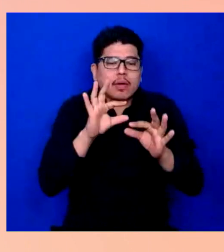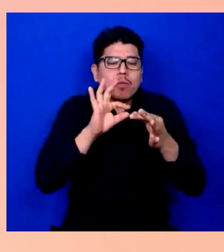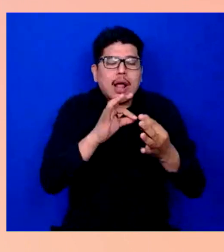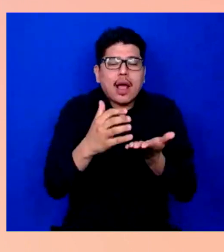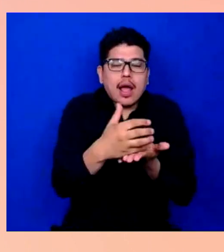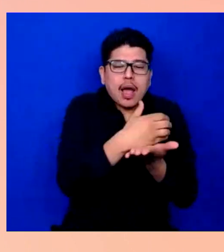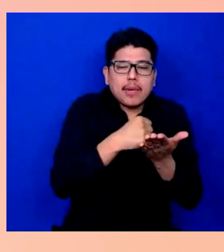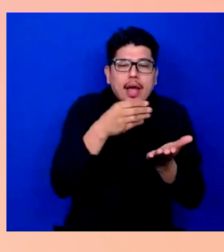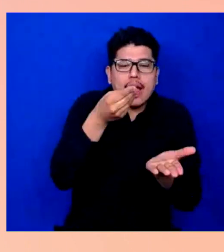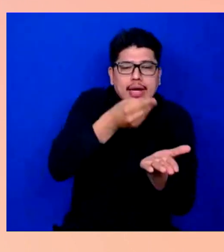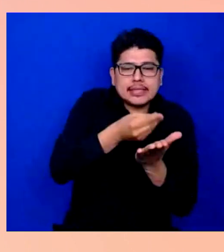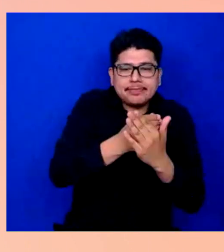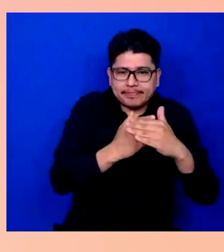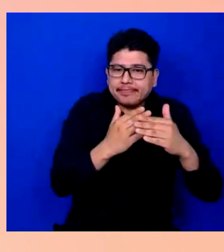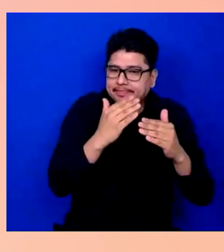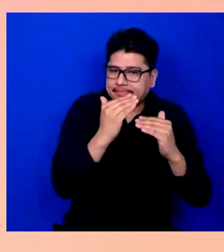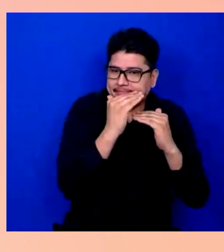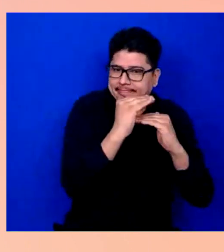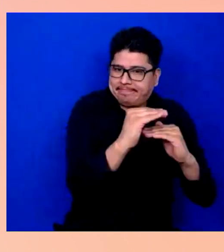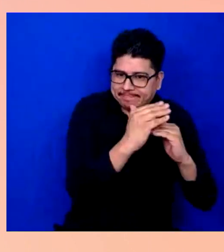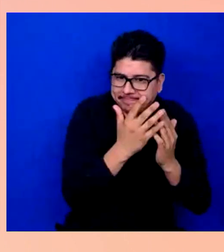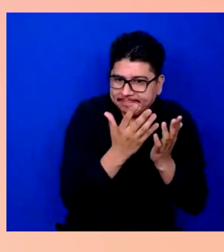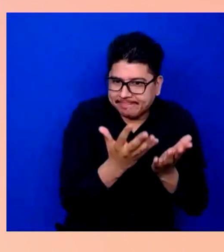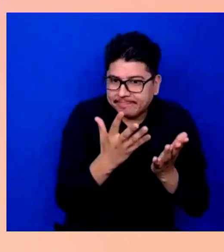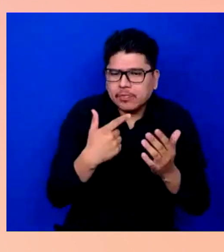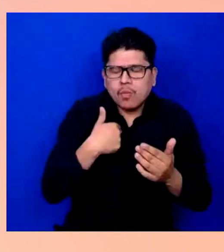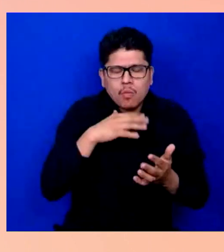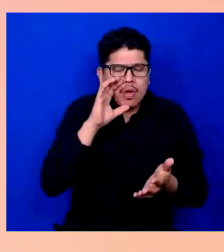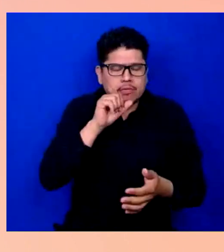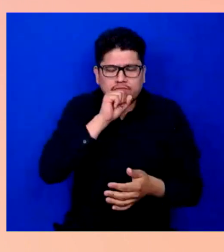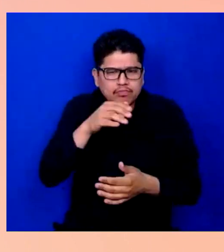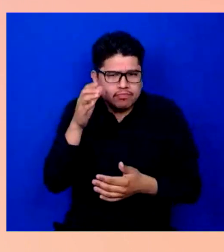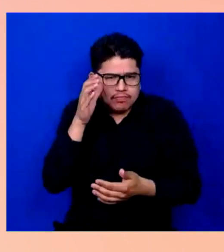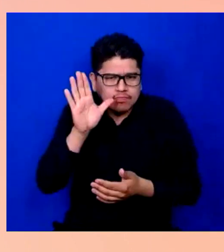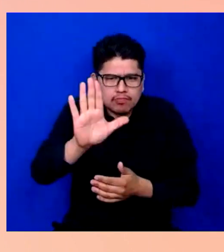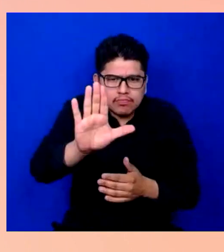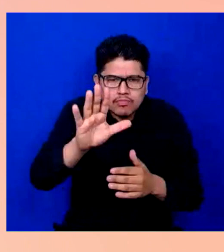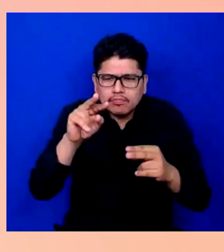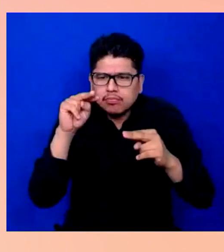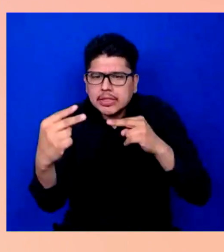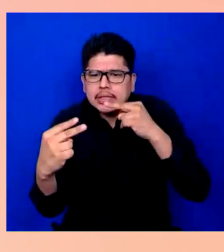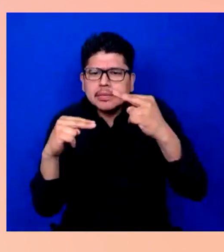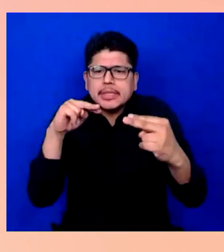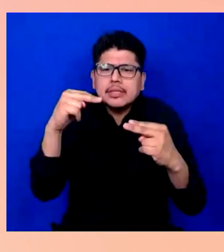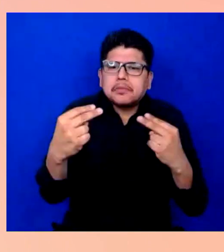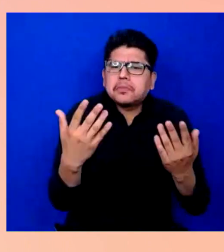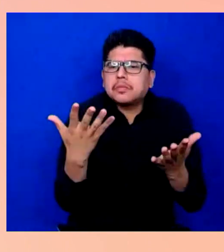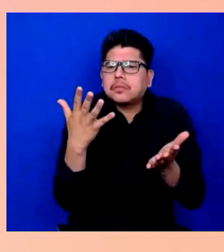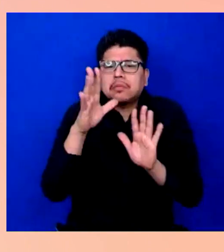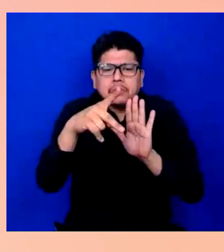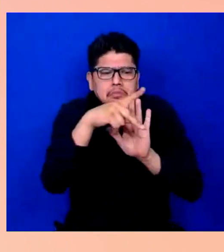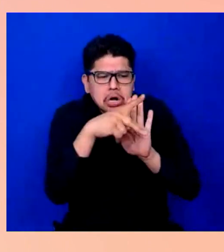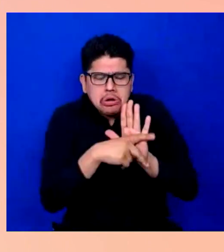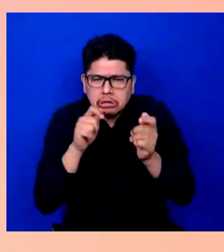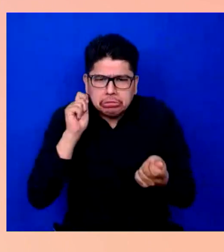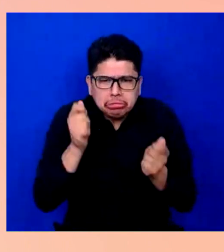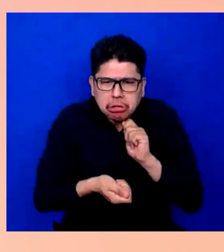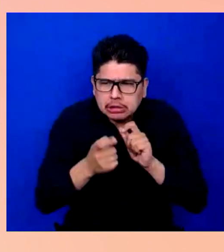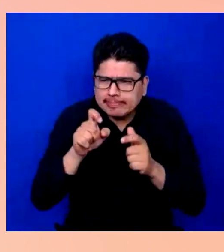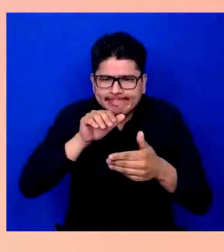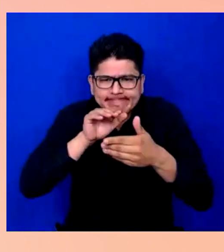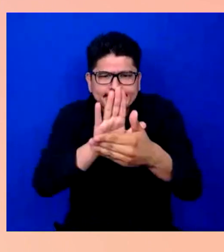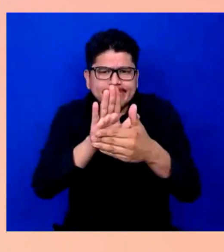love to hear a little bit from each of your perspectives about what are the policy changes needed to address that employment